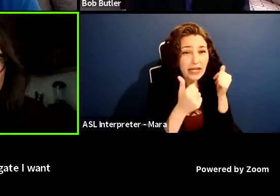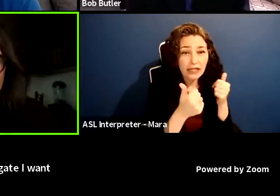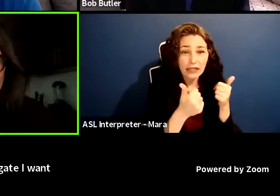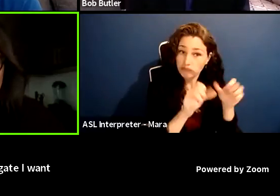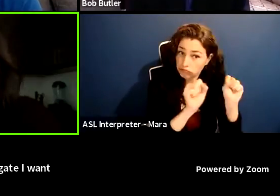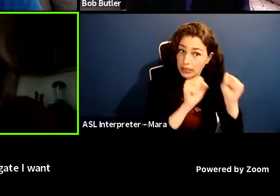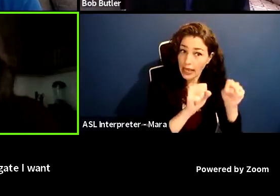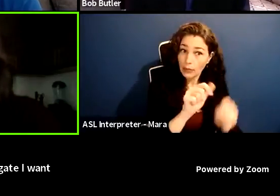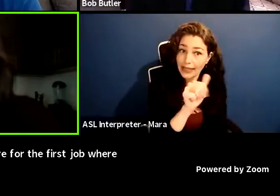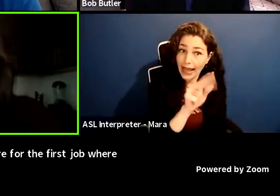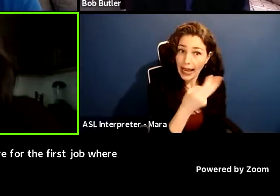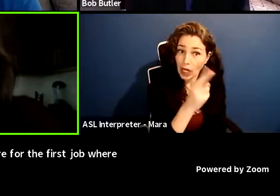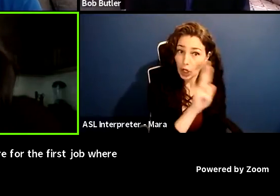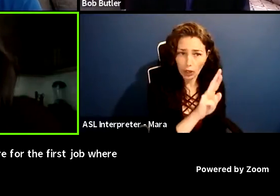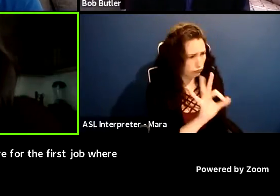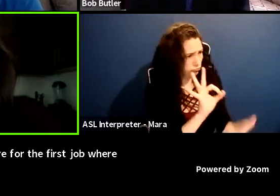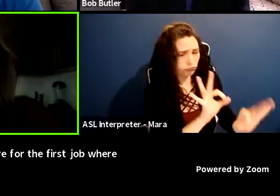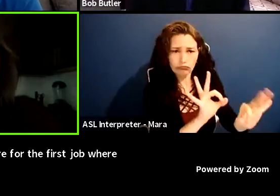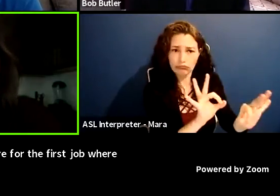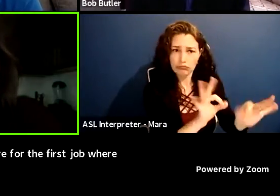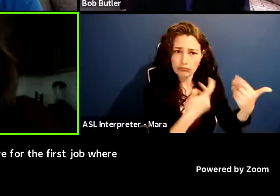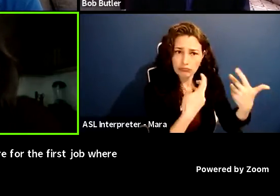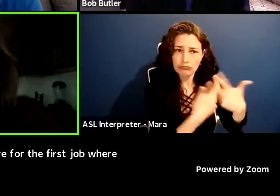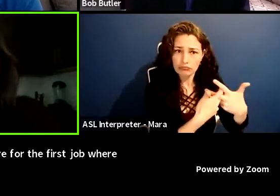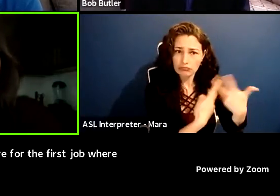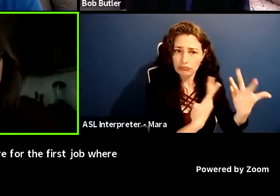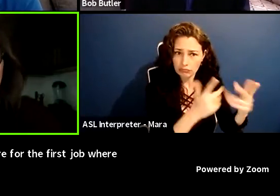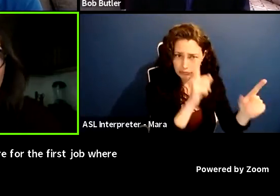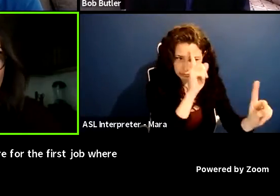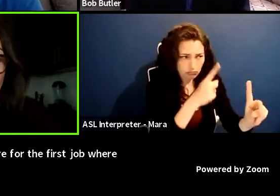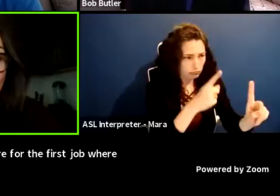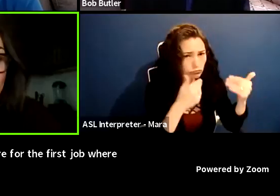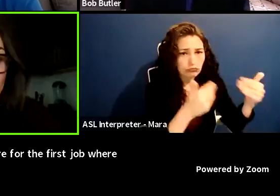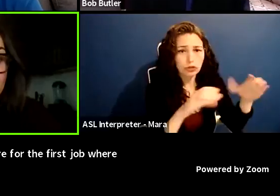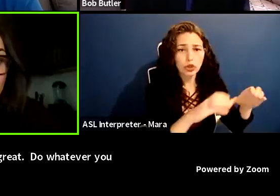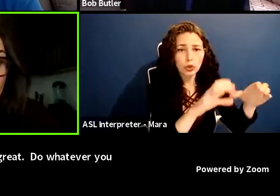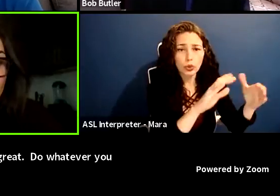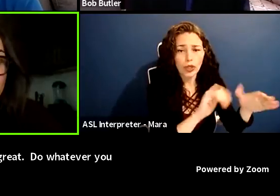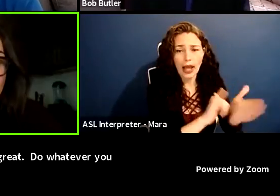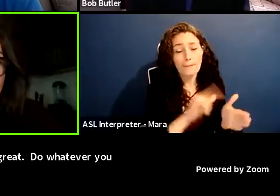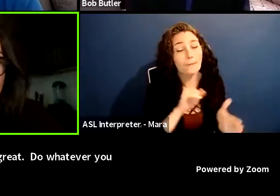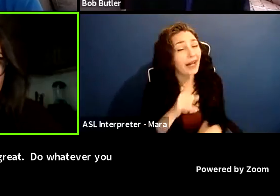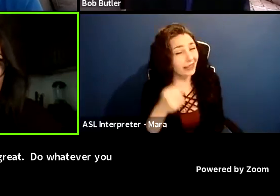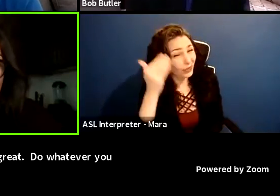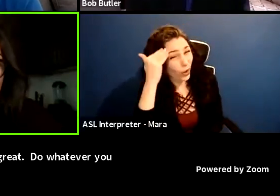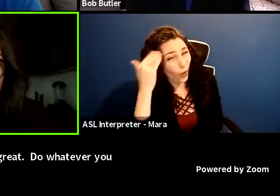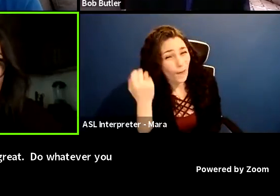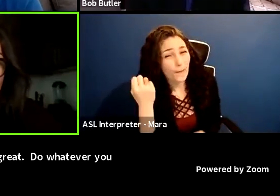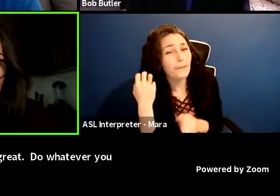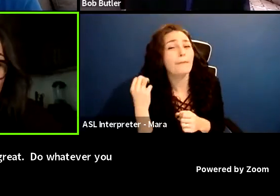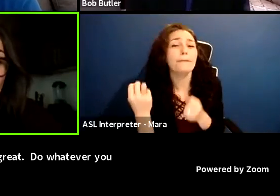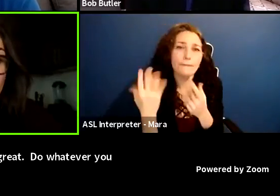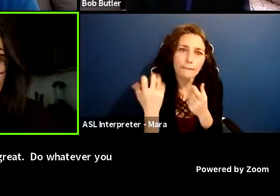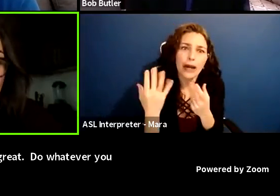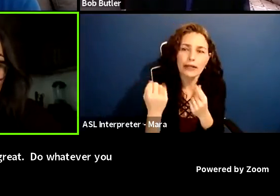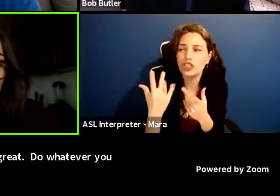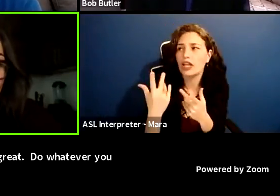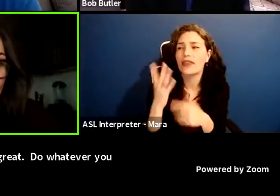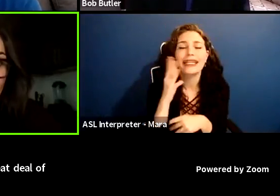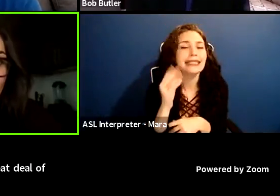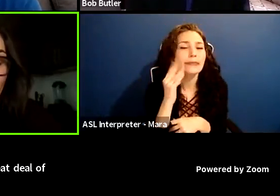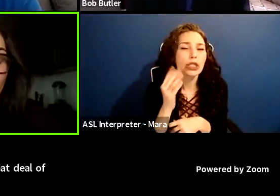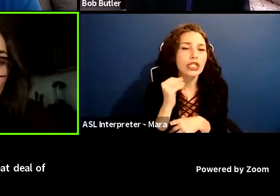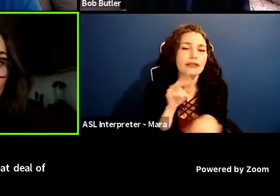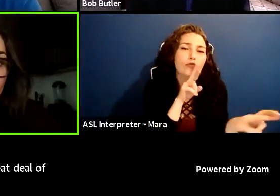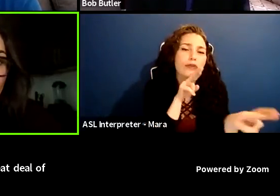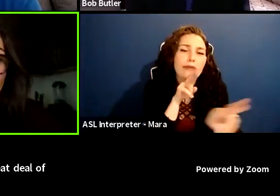Do whatever you want to do. But I do think that a great deal of reporting experience tends to make anchors better.